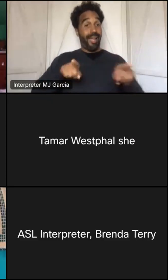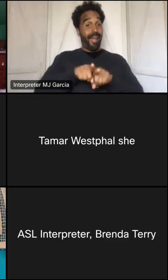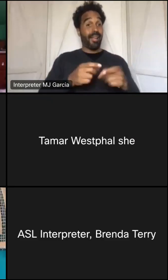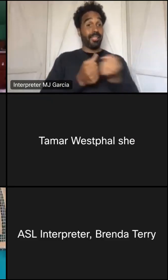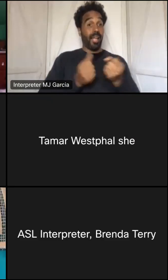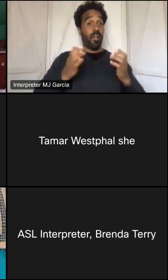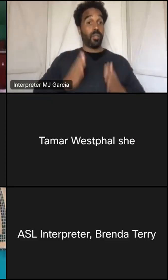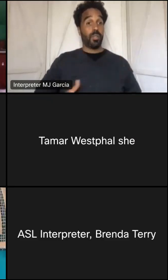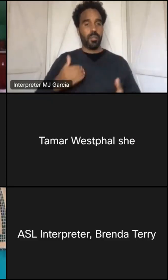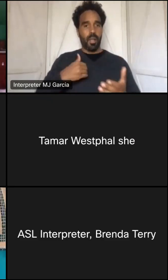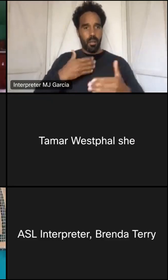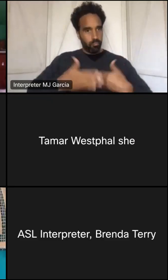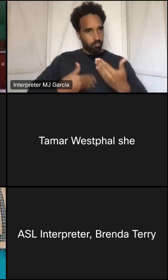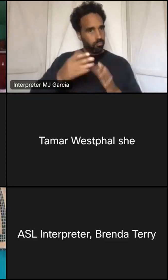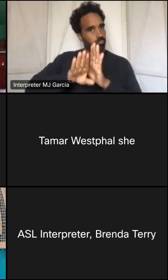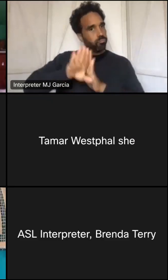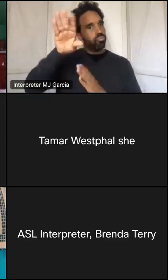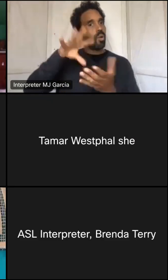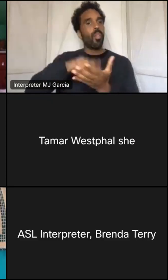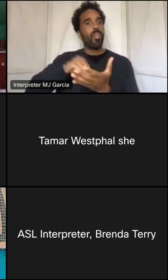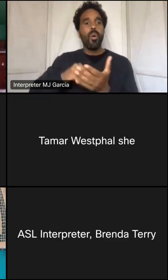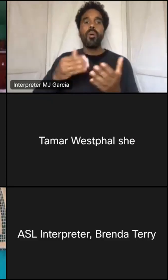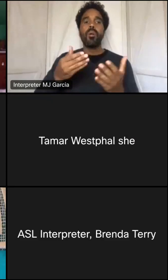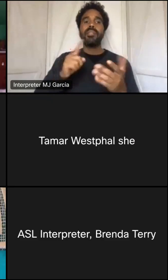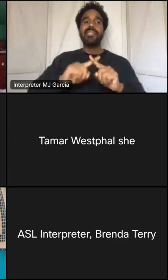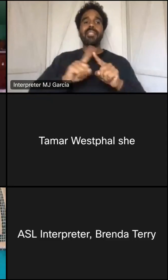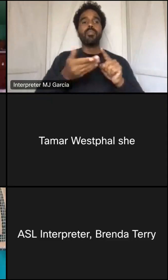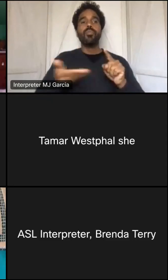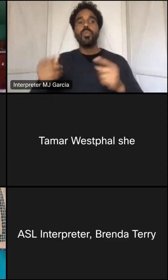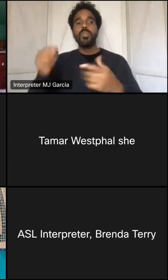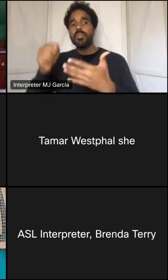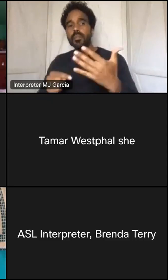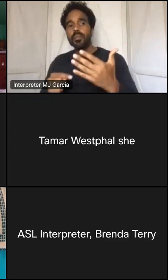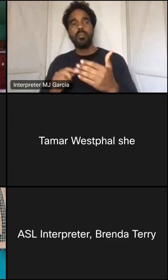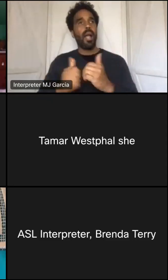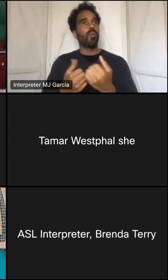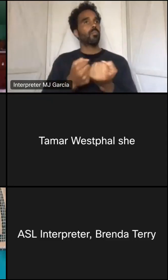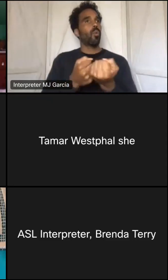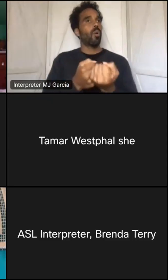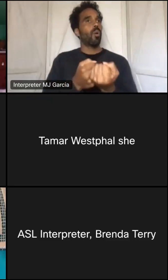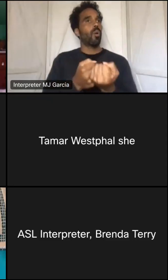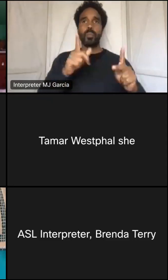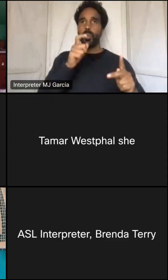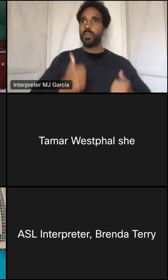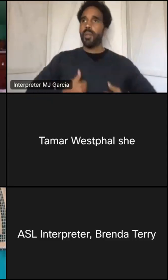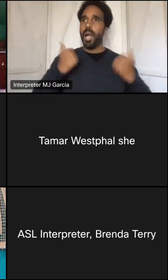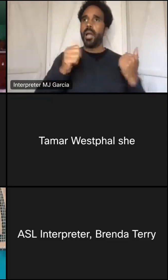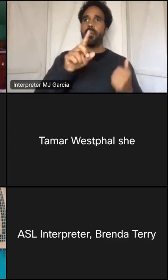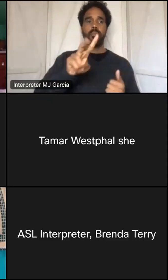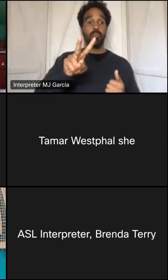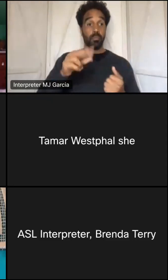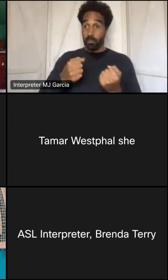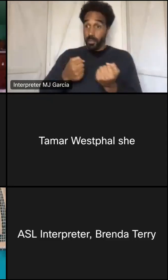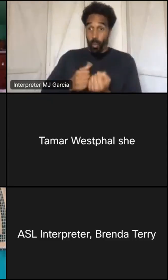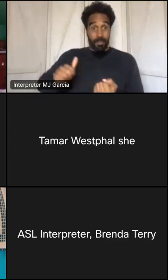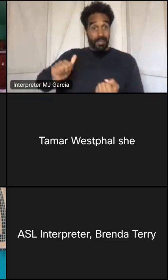about resources, how to support survivors of domestic violence, and then supporting myself going through this